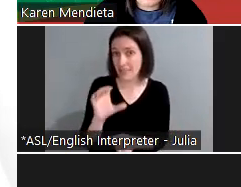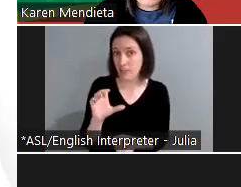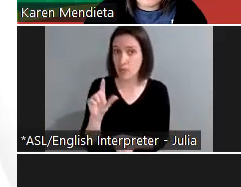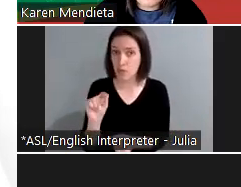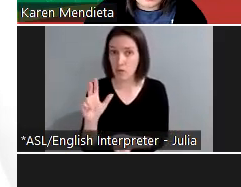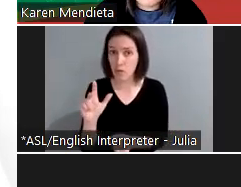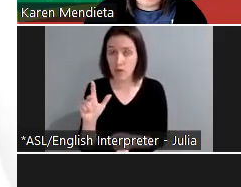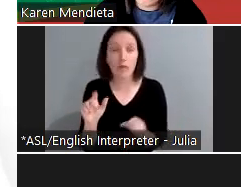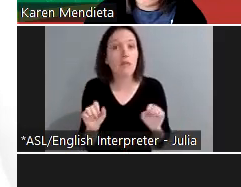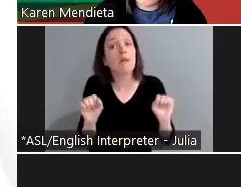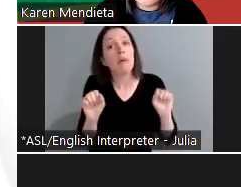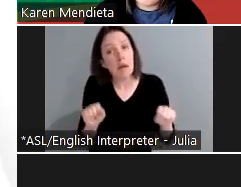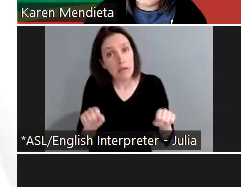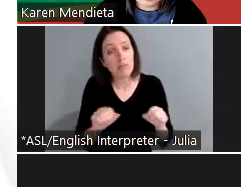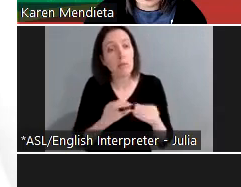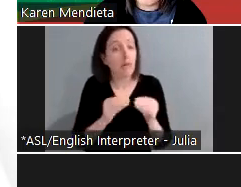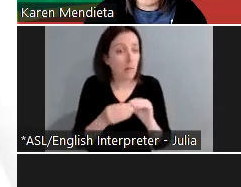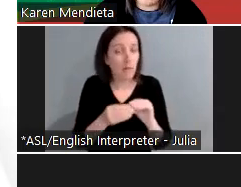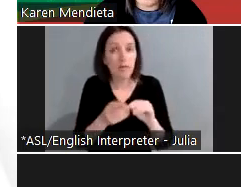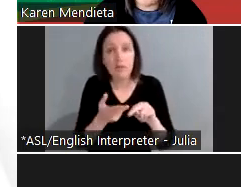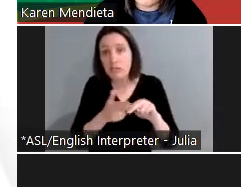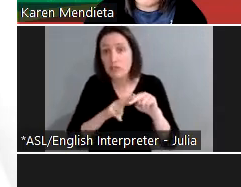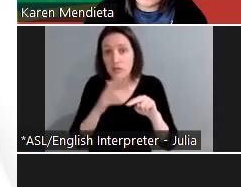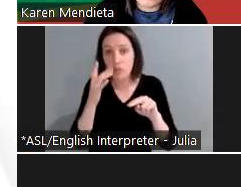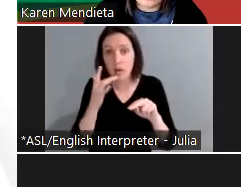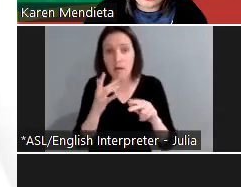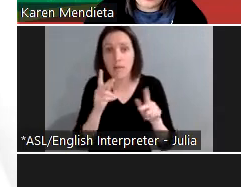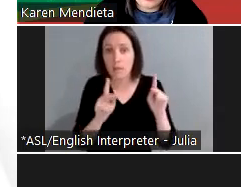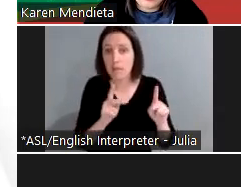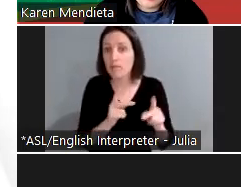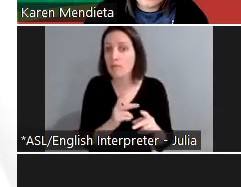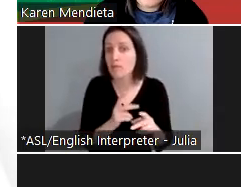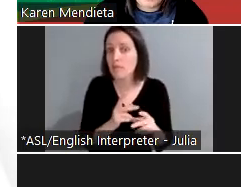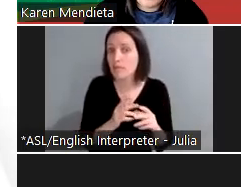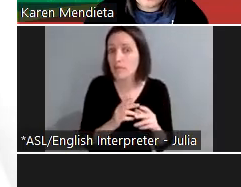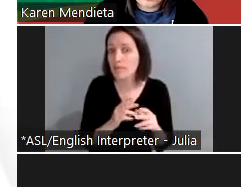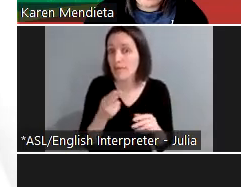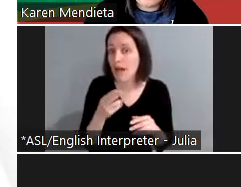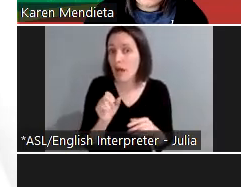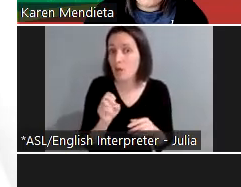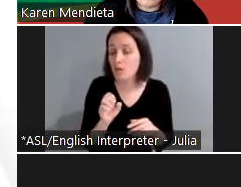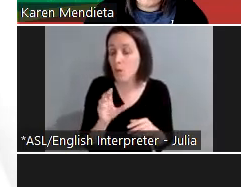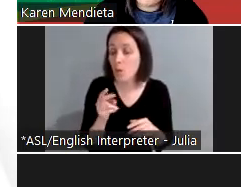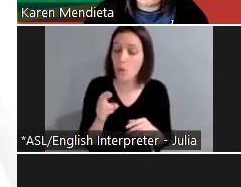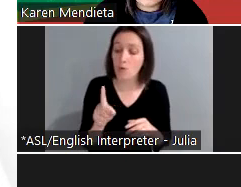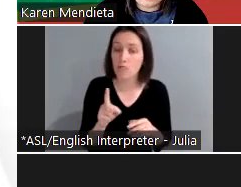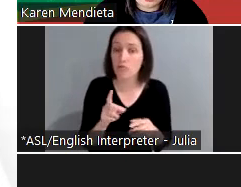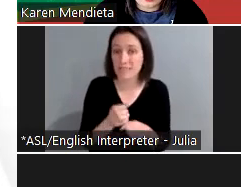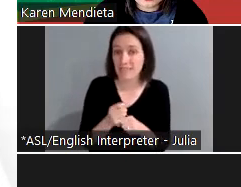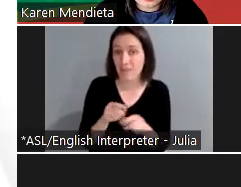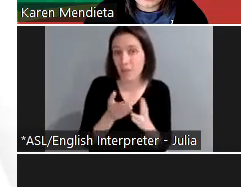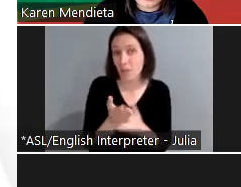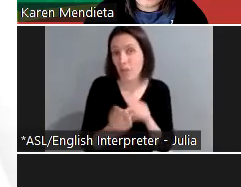have increased as households were receiving cards through fall of 2023, but the final data we received was from